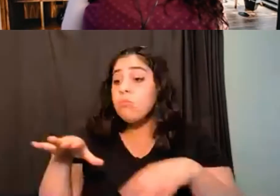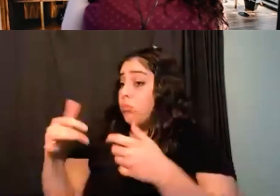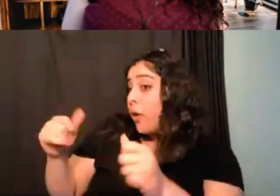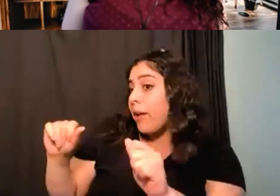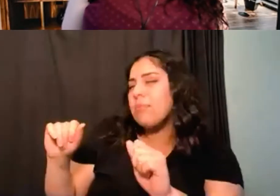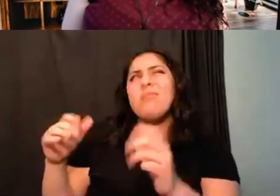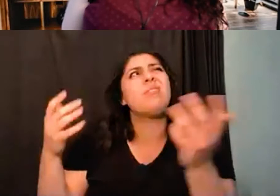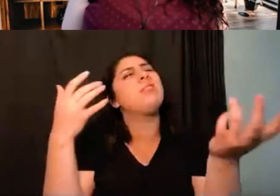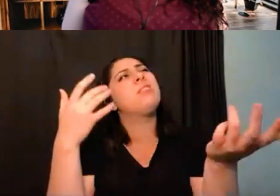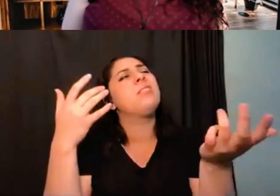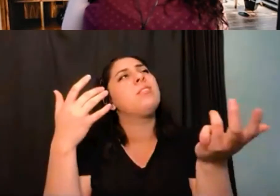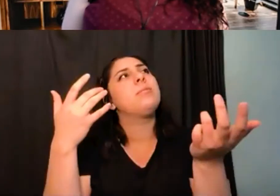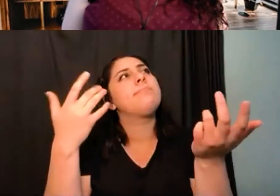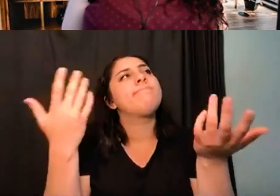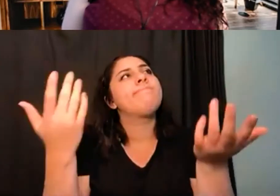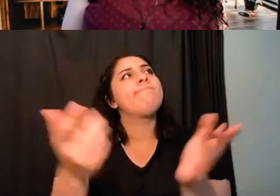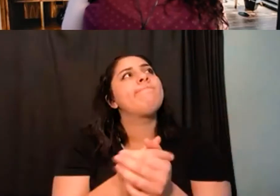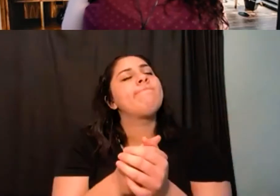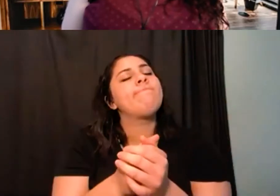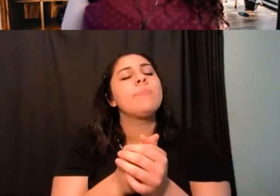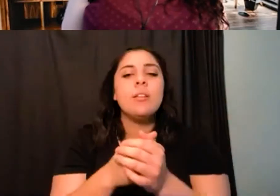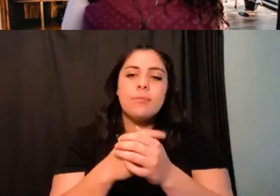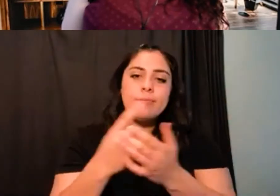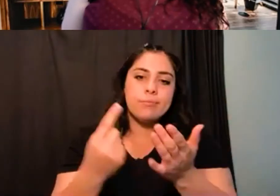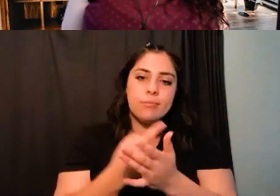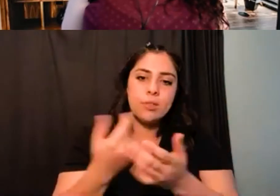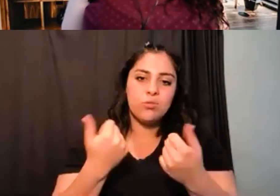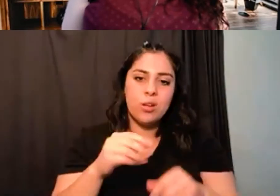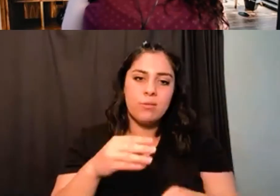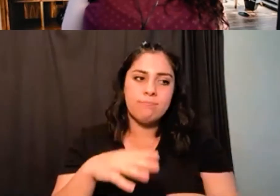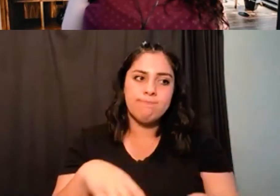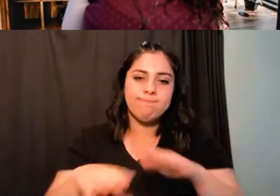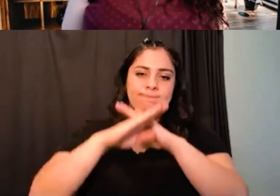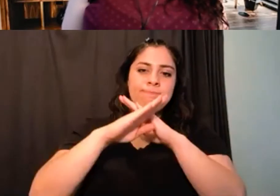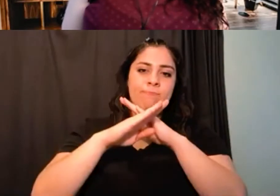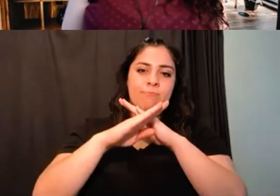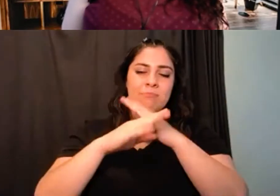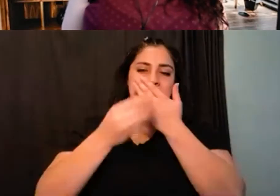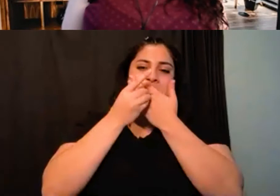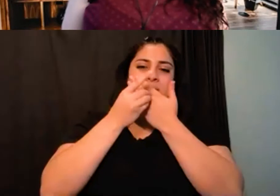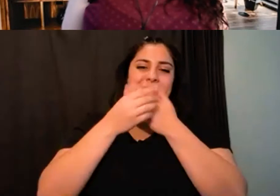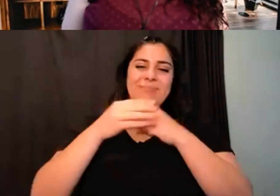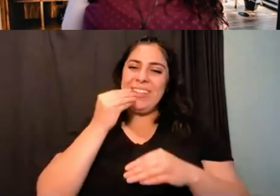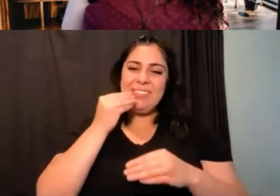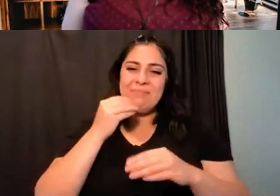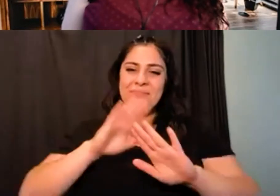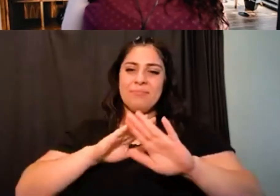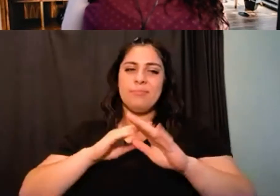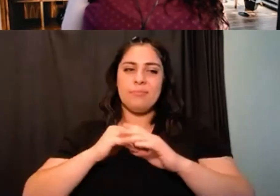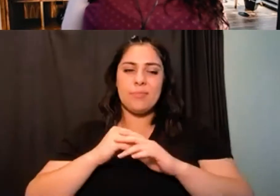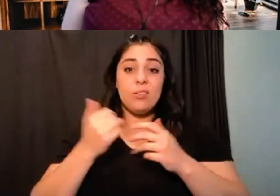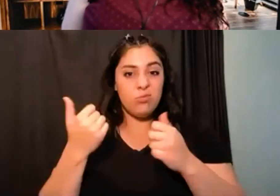Sometimes I hold out as long as I can and not eat at all. So when the doctor